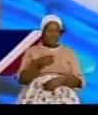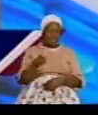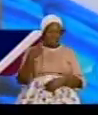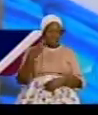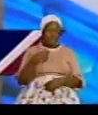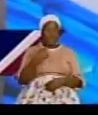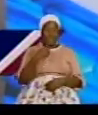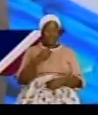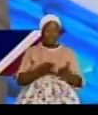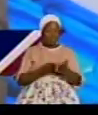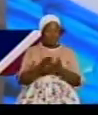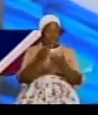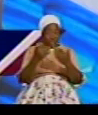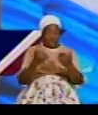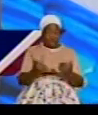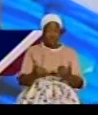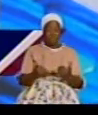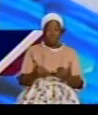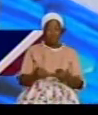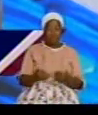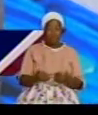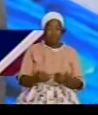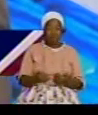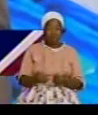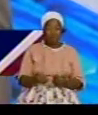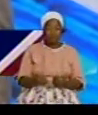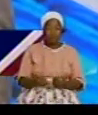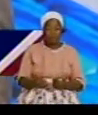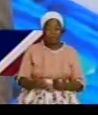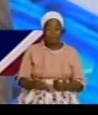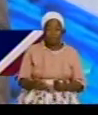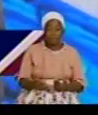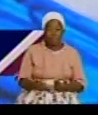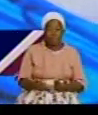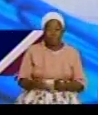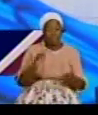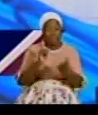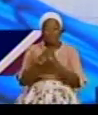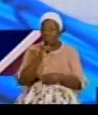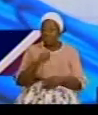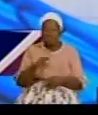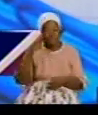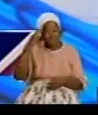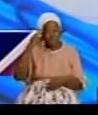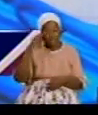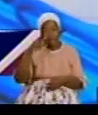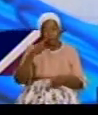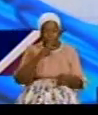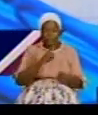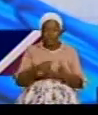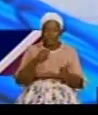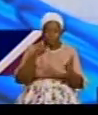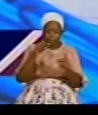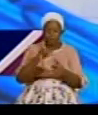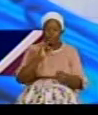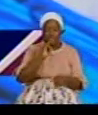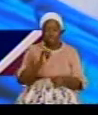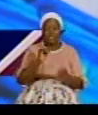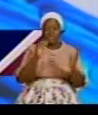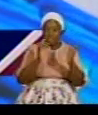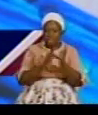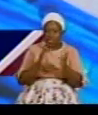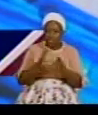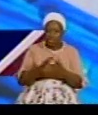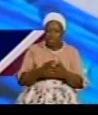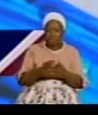now. They had their purpose, but the point is, Jesus was Master. The disciples called